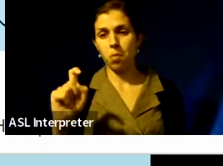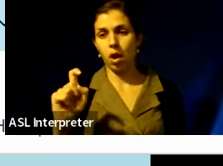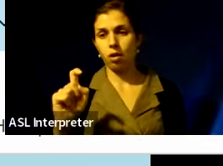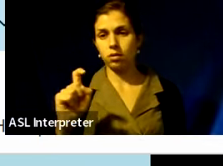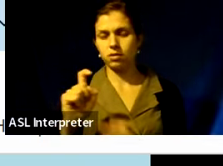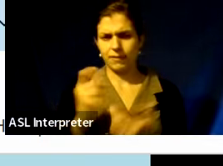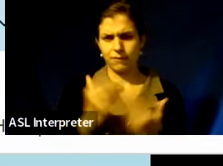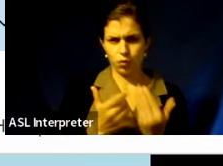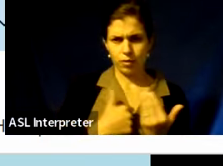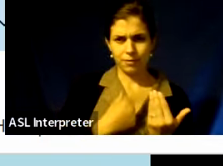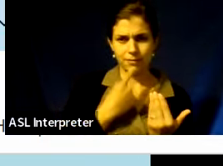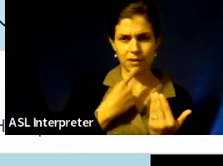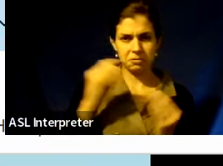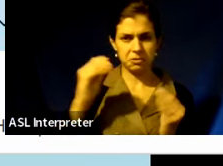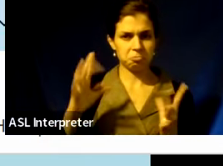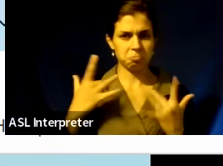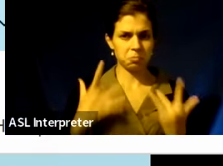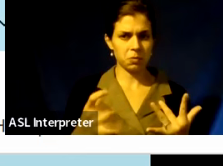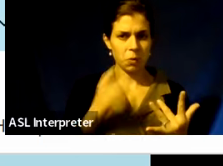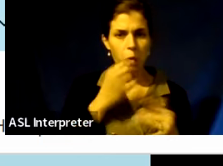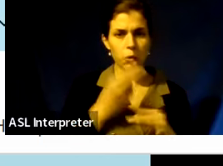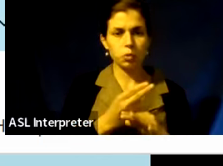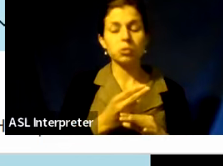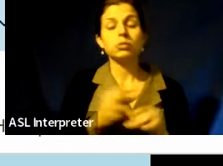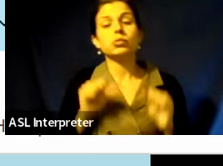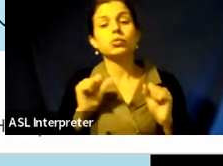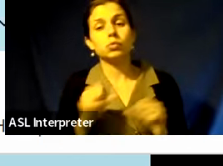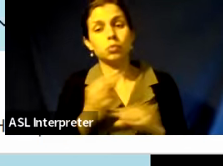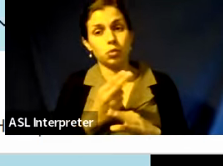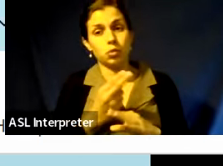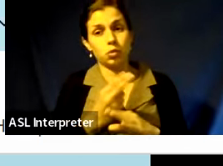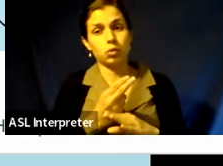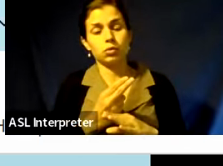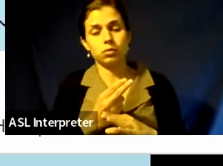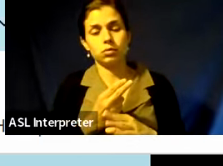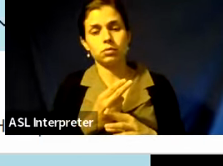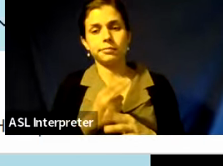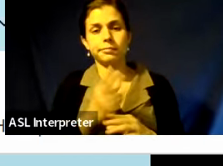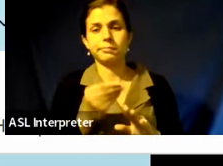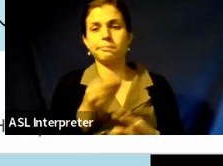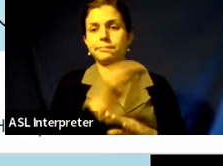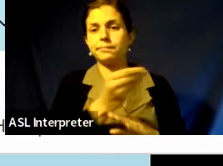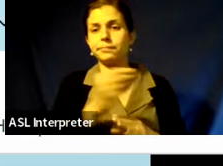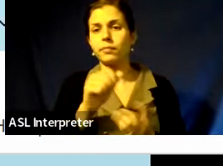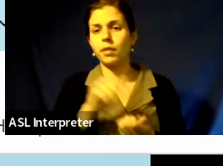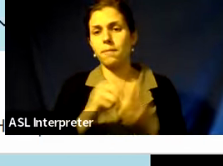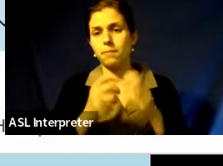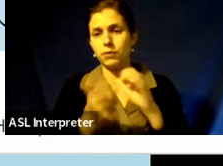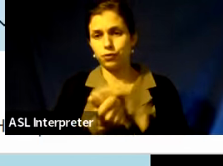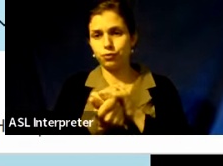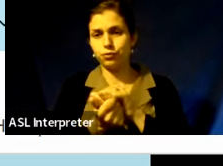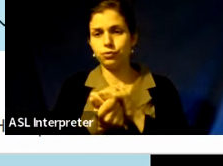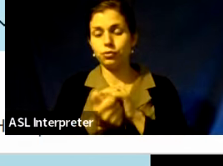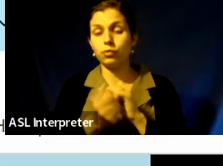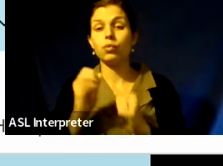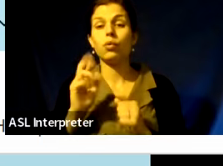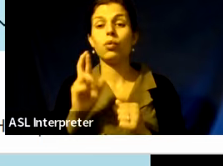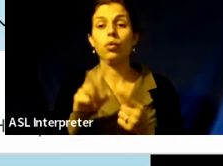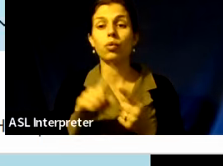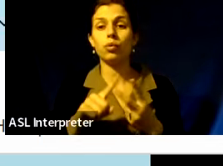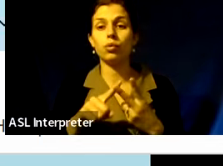video, most teachers don't use it. So that this year they'll be posting those accommodations either in the Canvas inbox or on